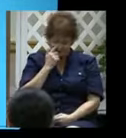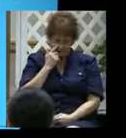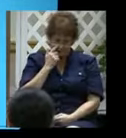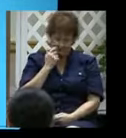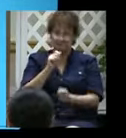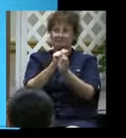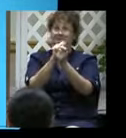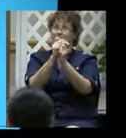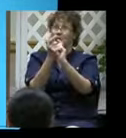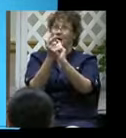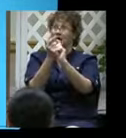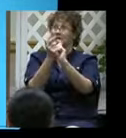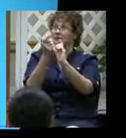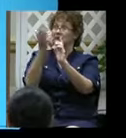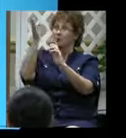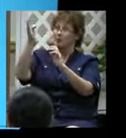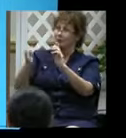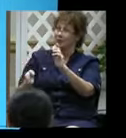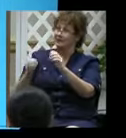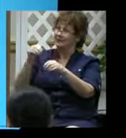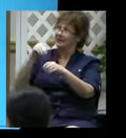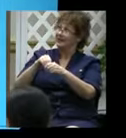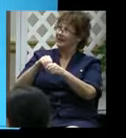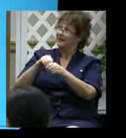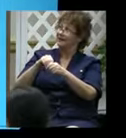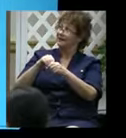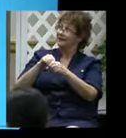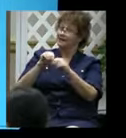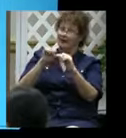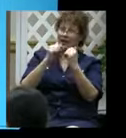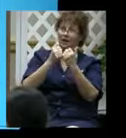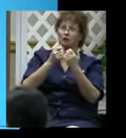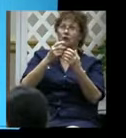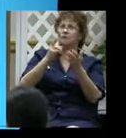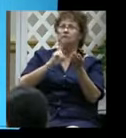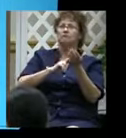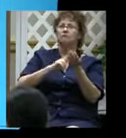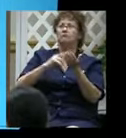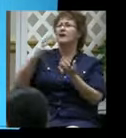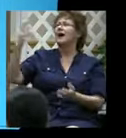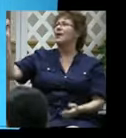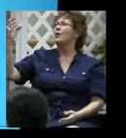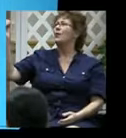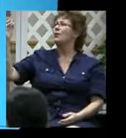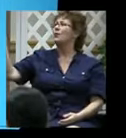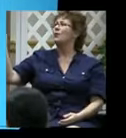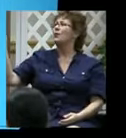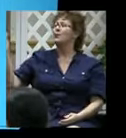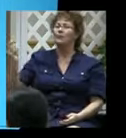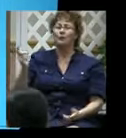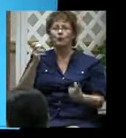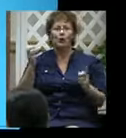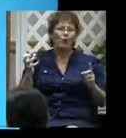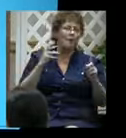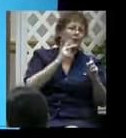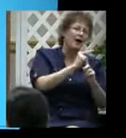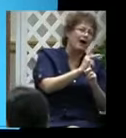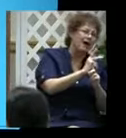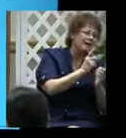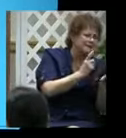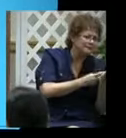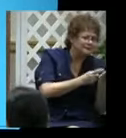translated by someone within the agency? Was it contracted out? Who did it? And that's important to know, so you can always go back to in case you need to for